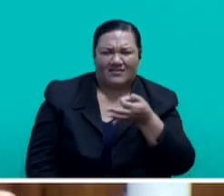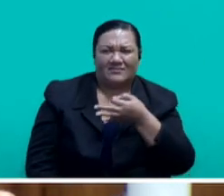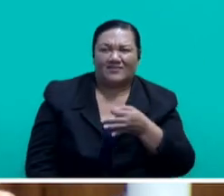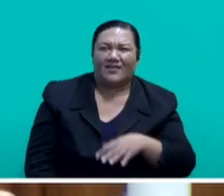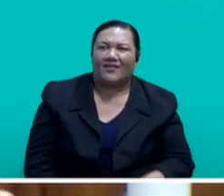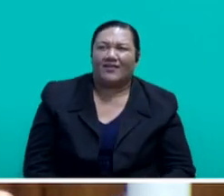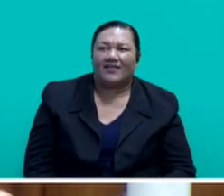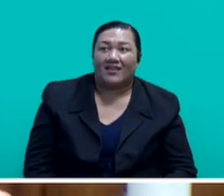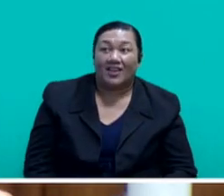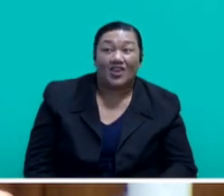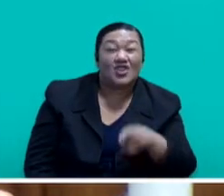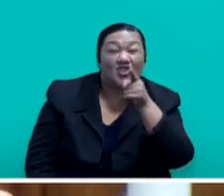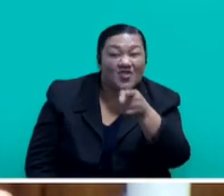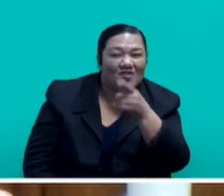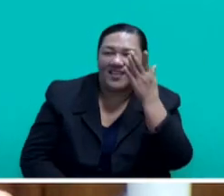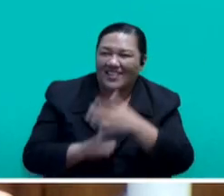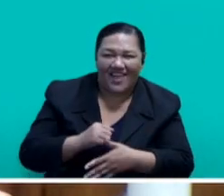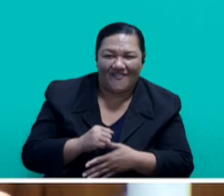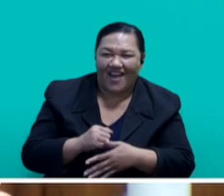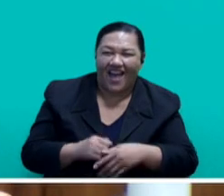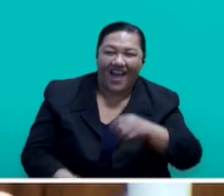You will never understand because you have overschooled.